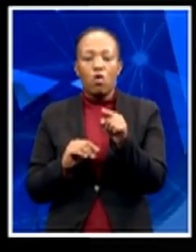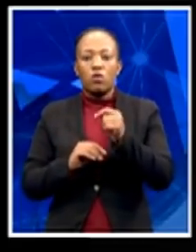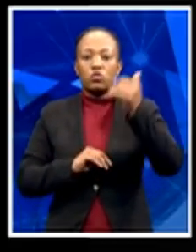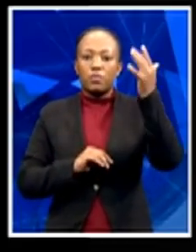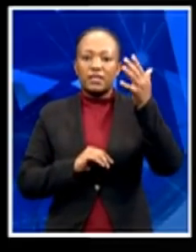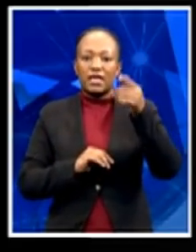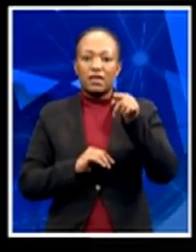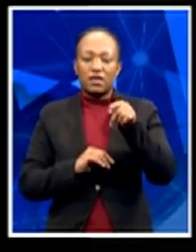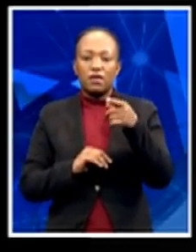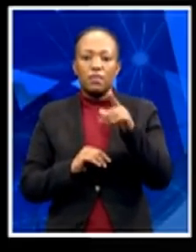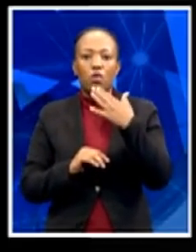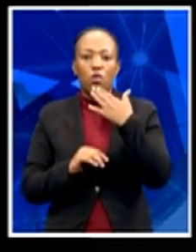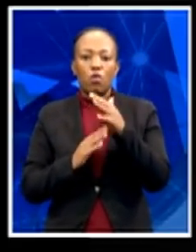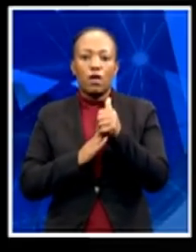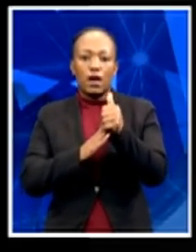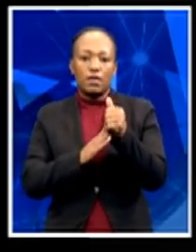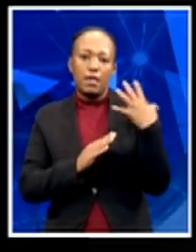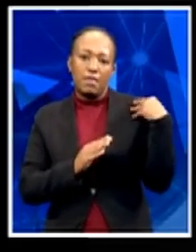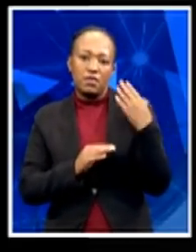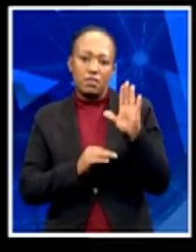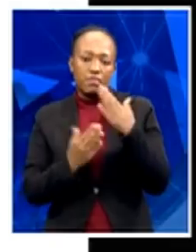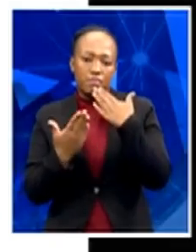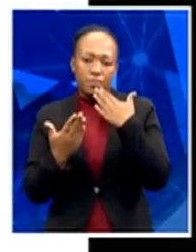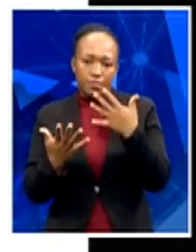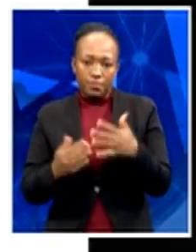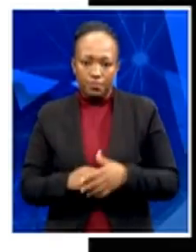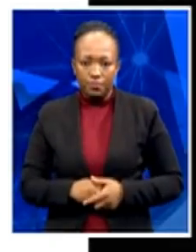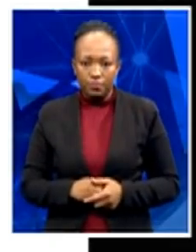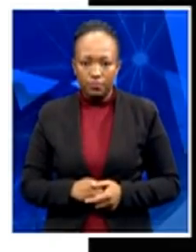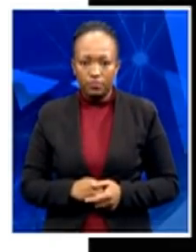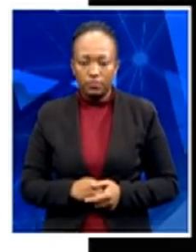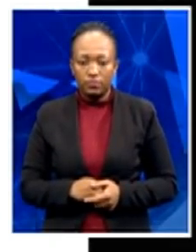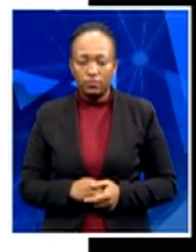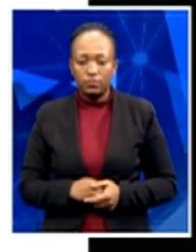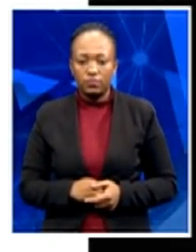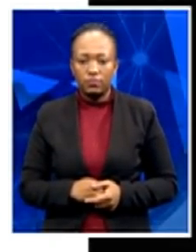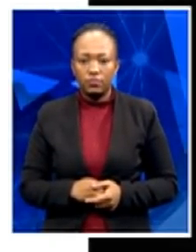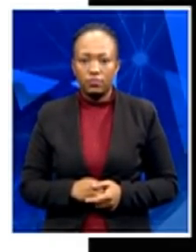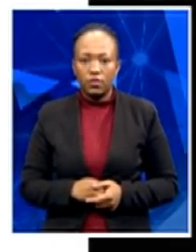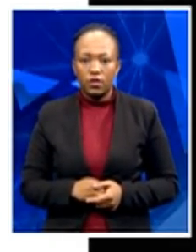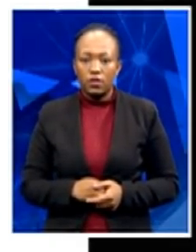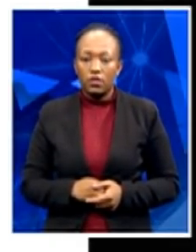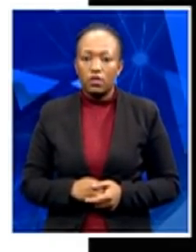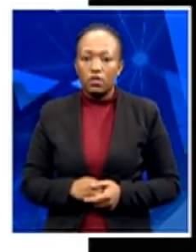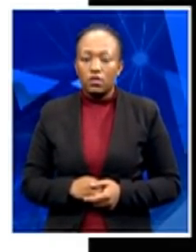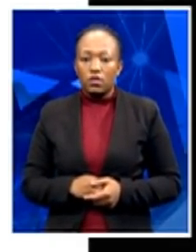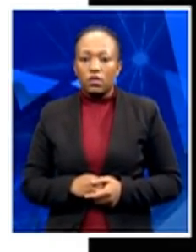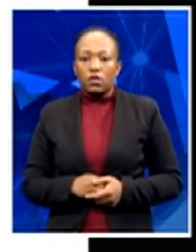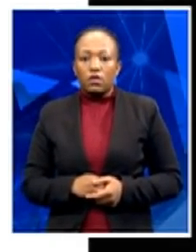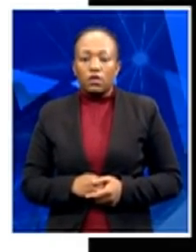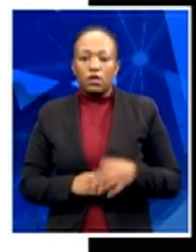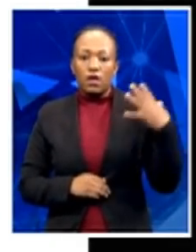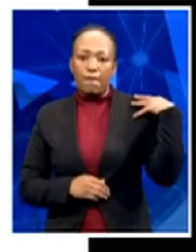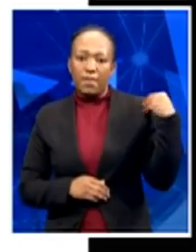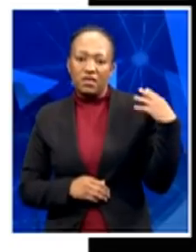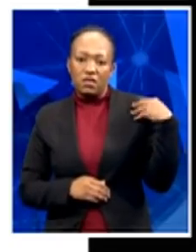very much. Yeah. Honorable Minister, we'll hold it at that for now because